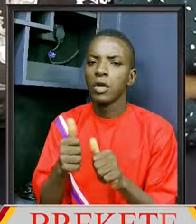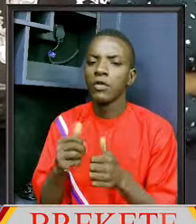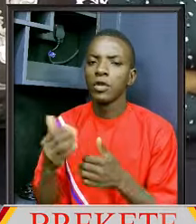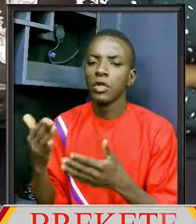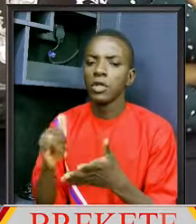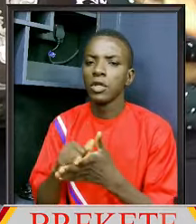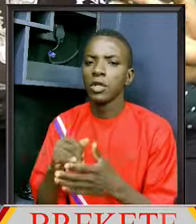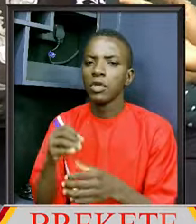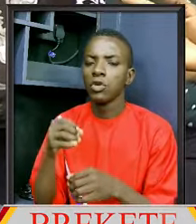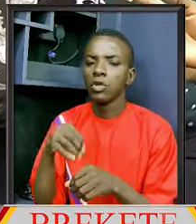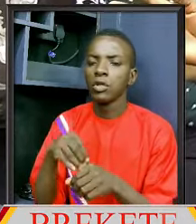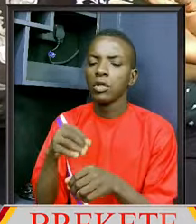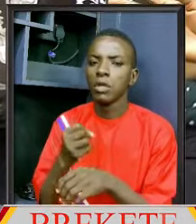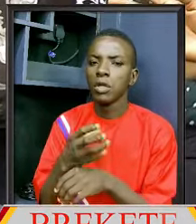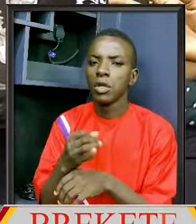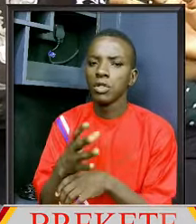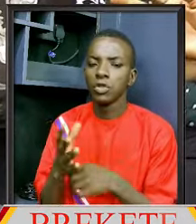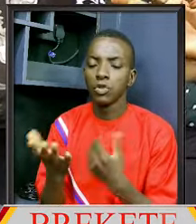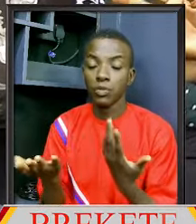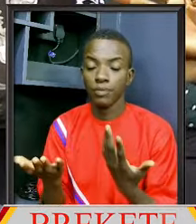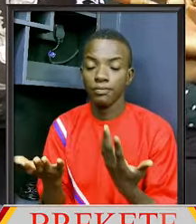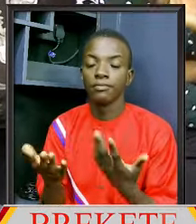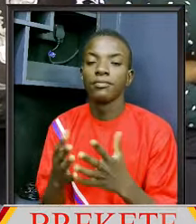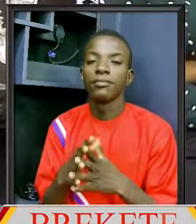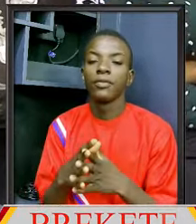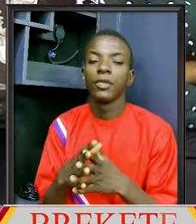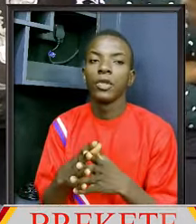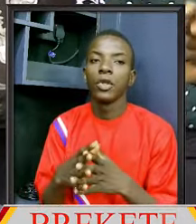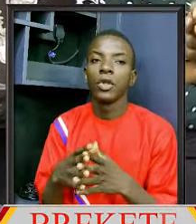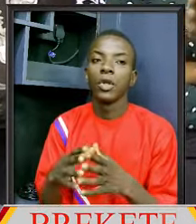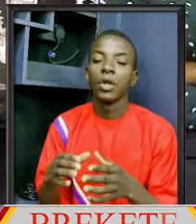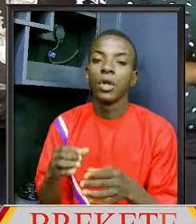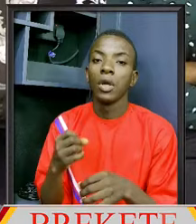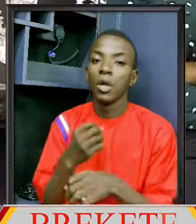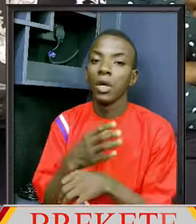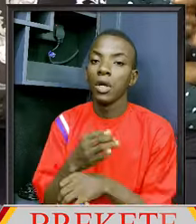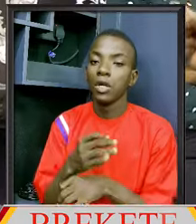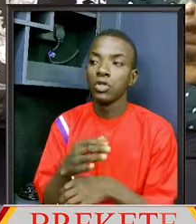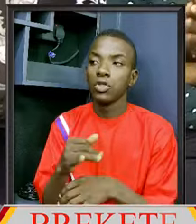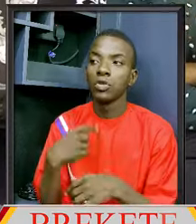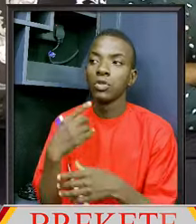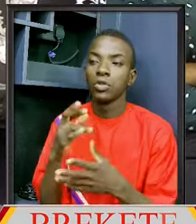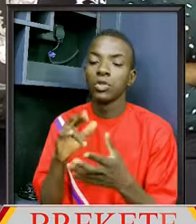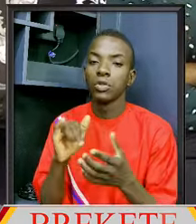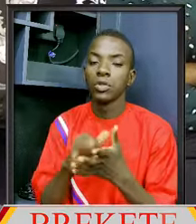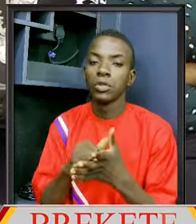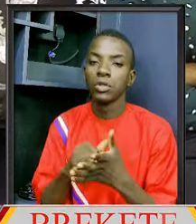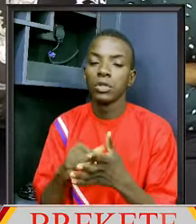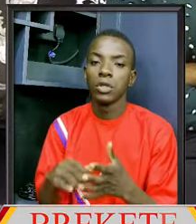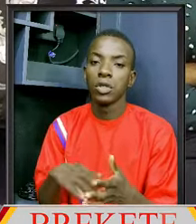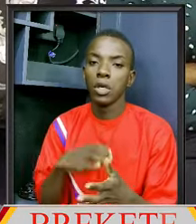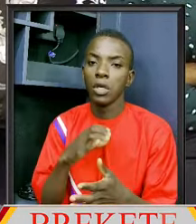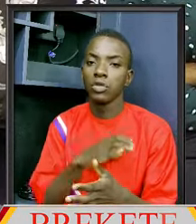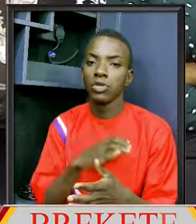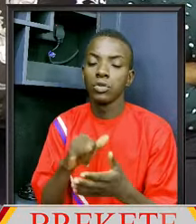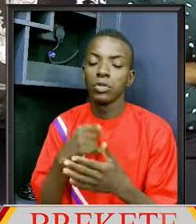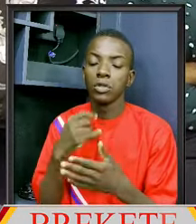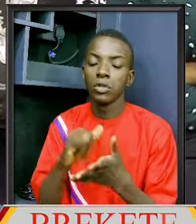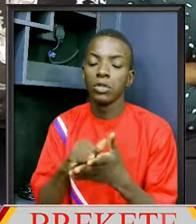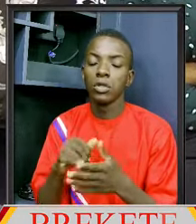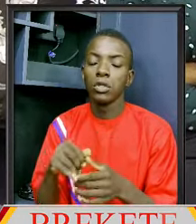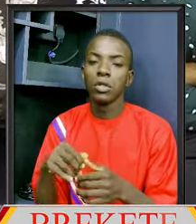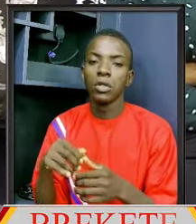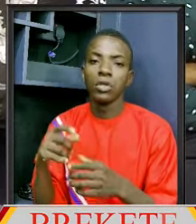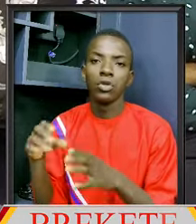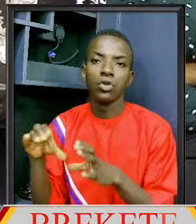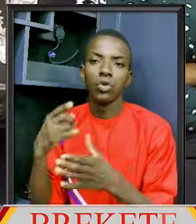be for the council. Then the council go also tell you Oh yeah, a time reach where you go do